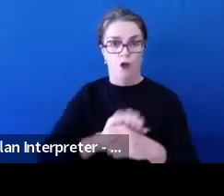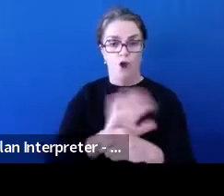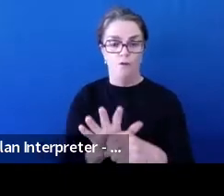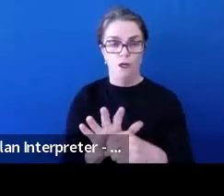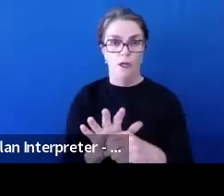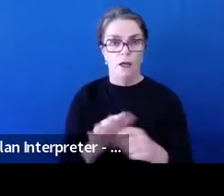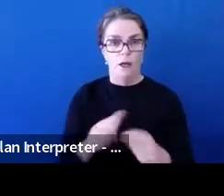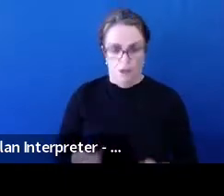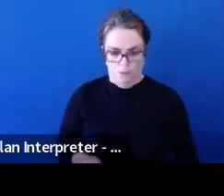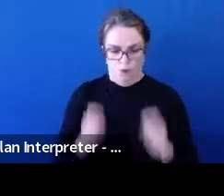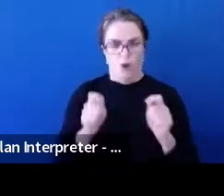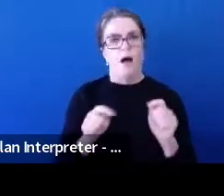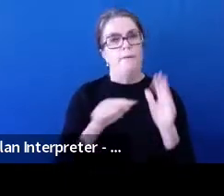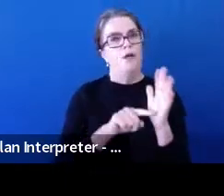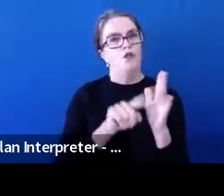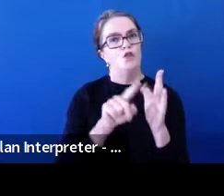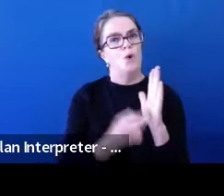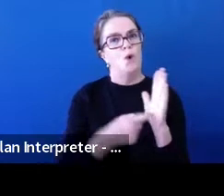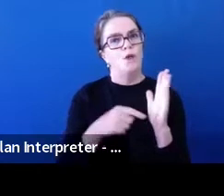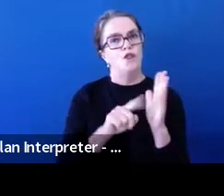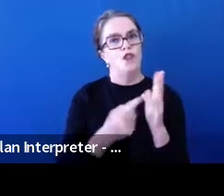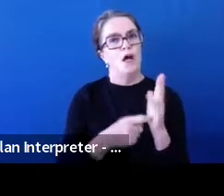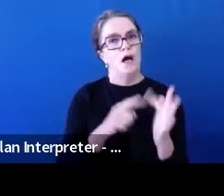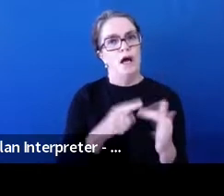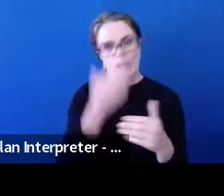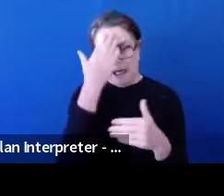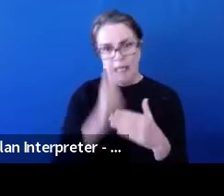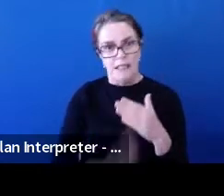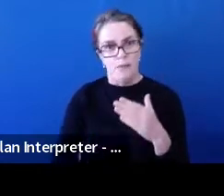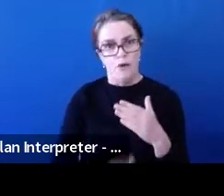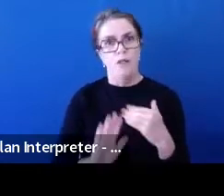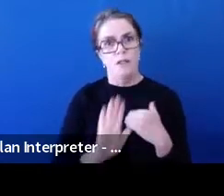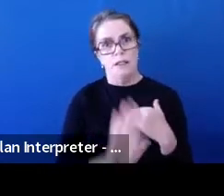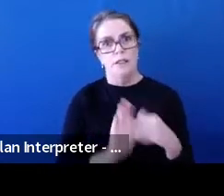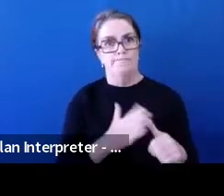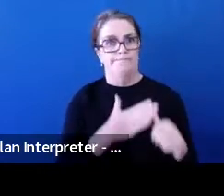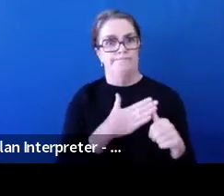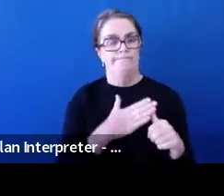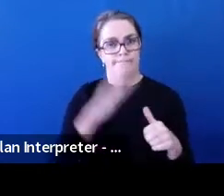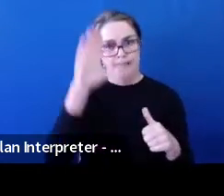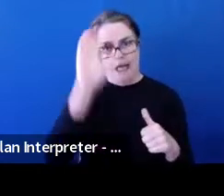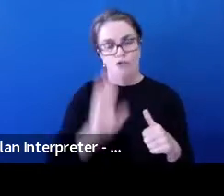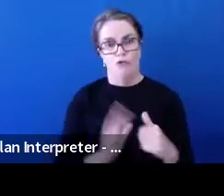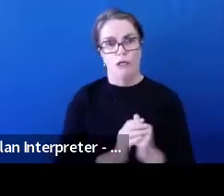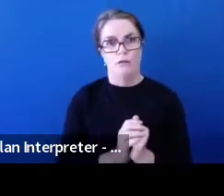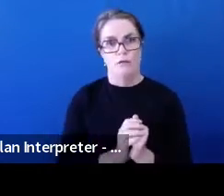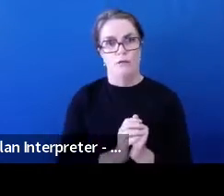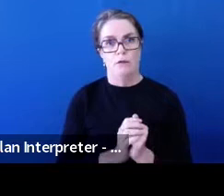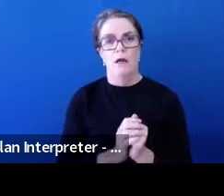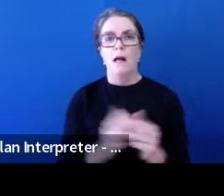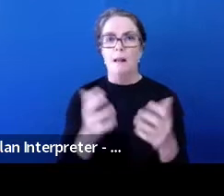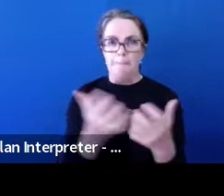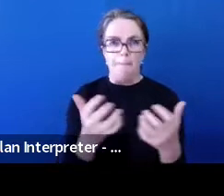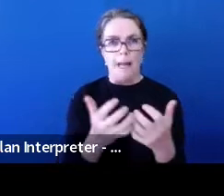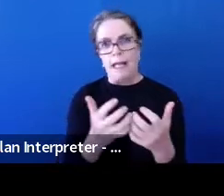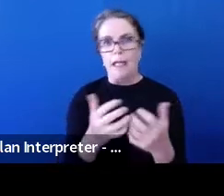up for him the torture that he experienced in his country of origin. He was contacted by multiple officials